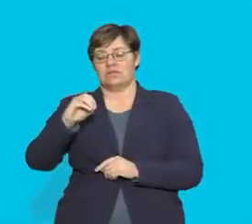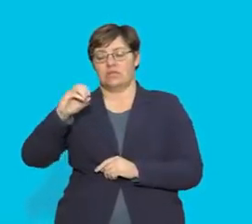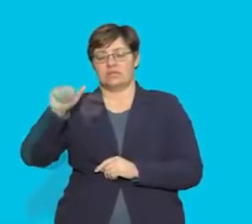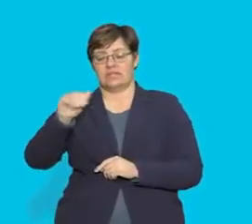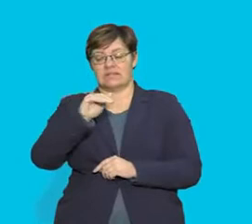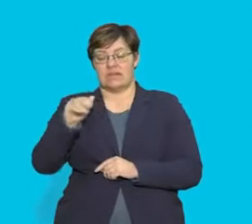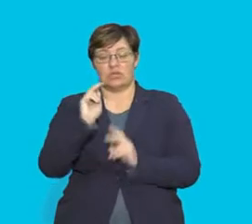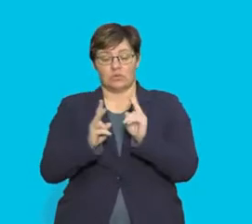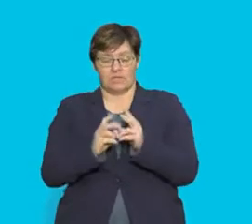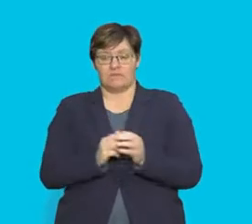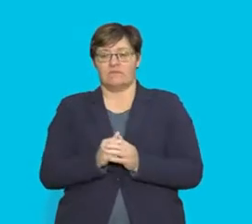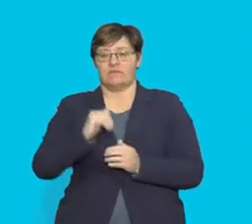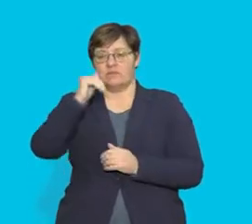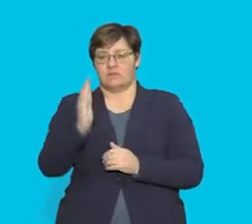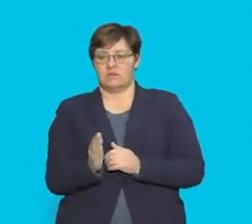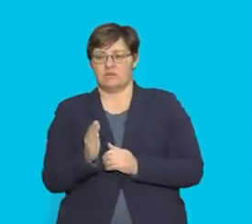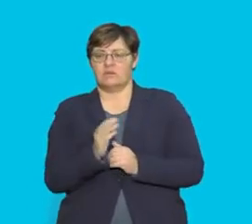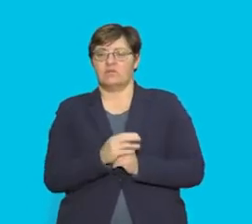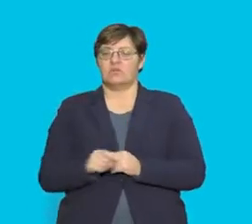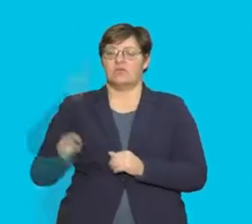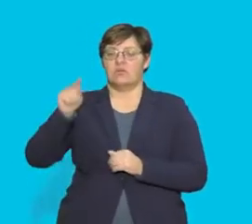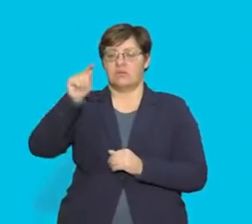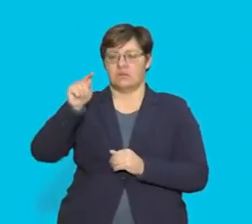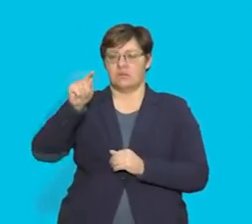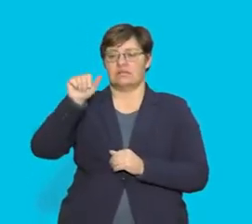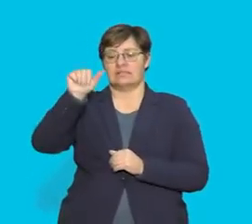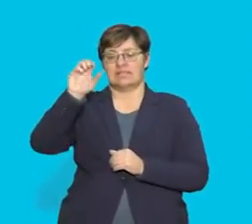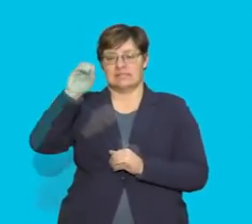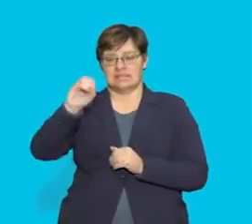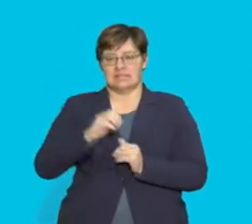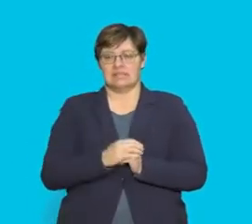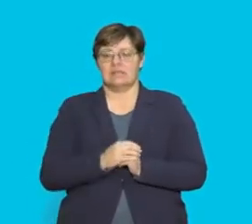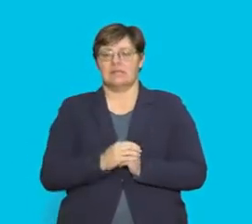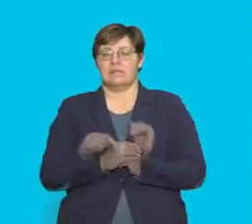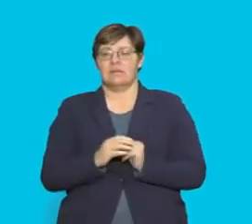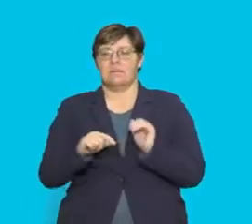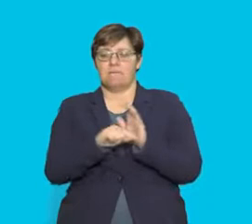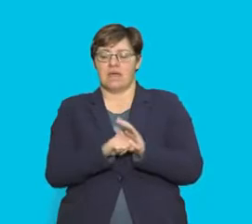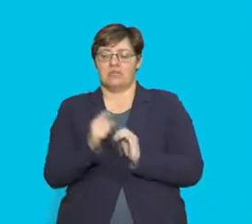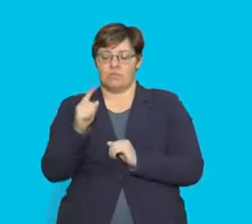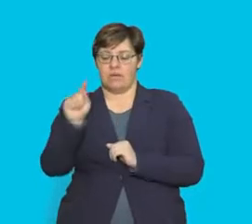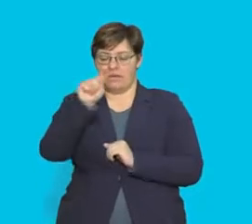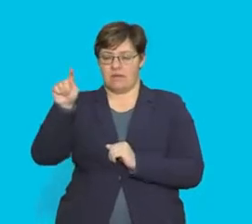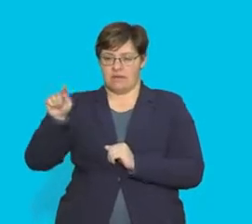0.06 divided by 12, all raised to an exponent of 60, then minus